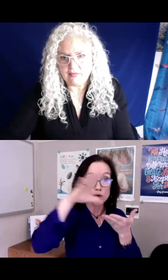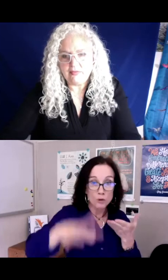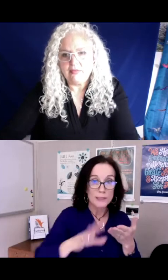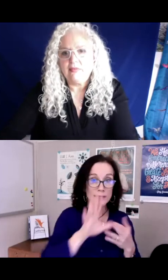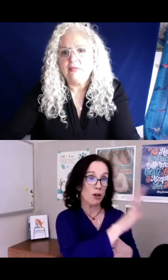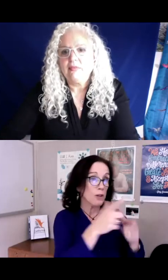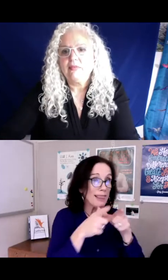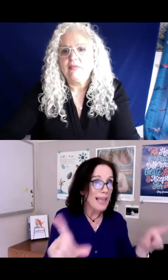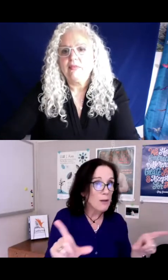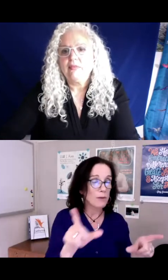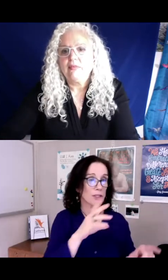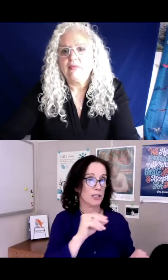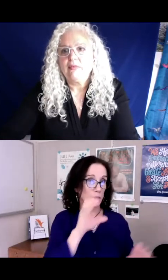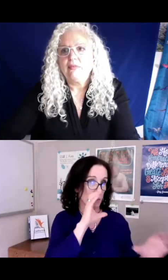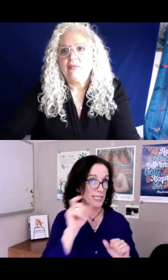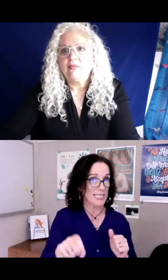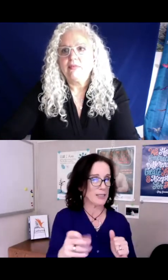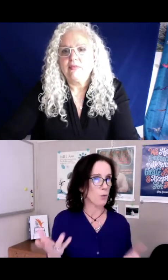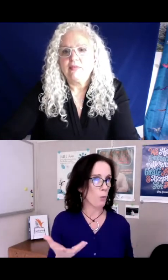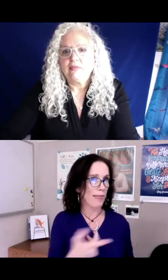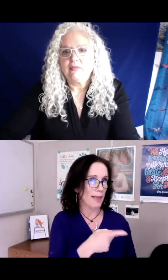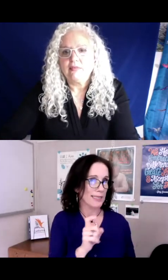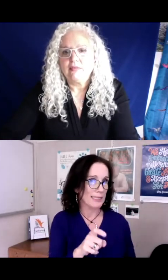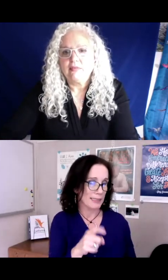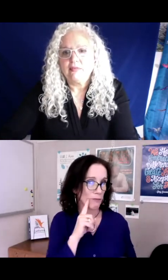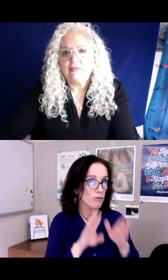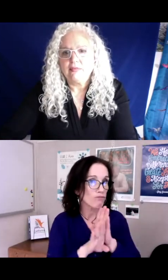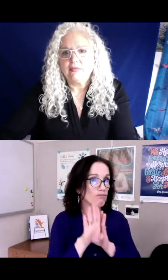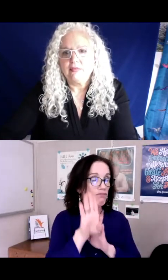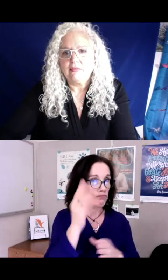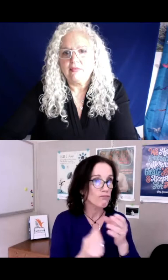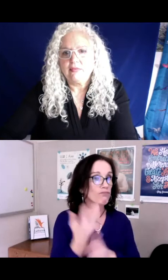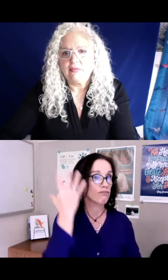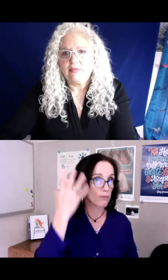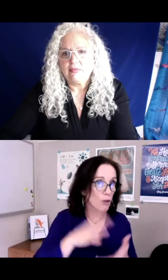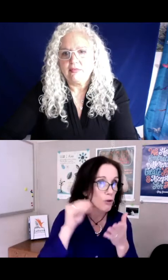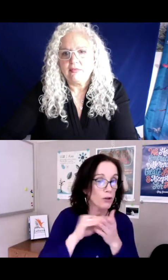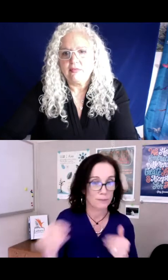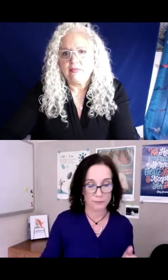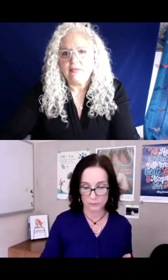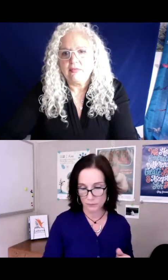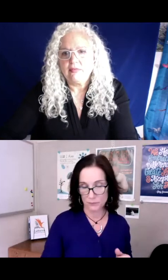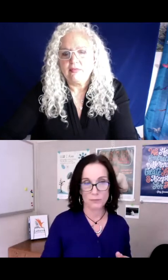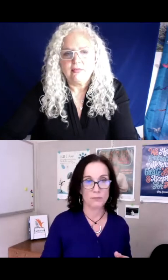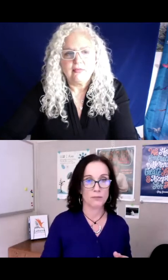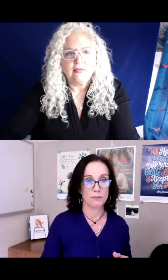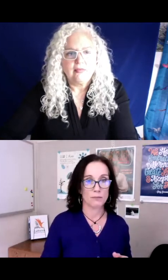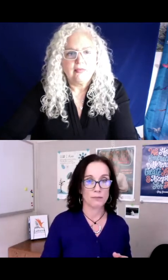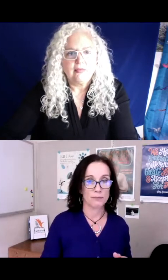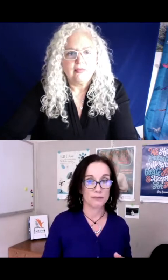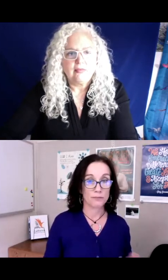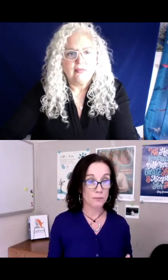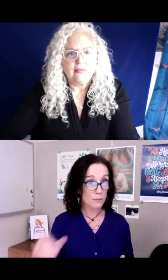what the child's, the student's language and communication needs are for developing and growing and